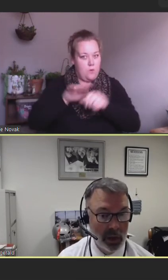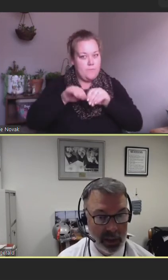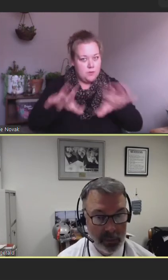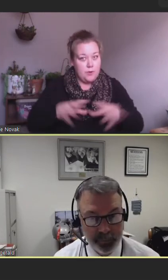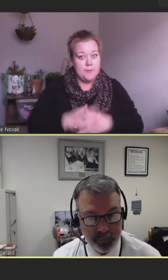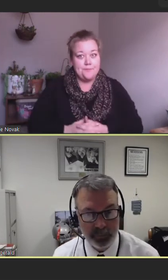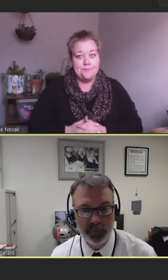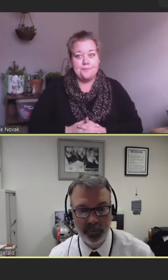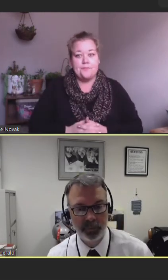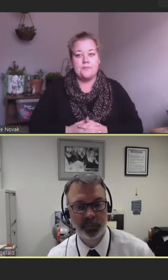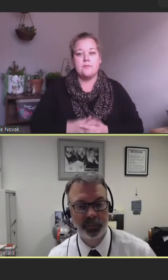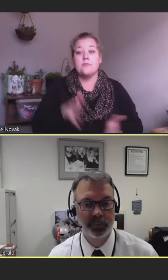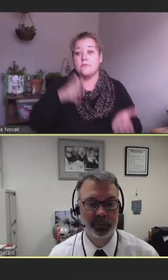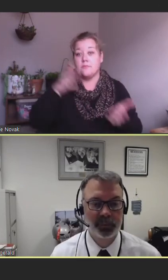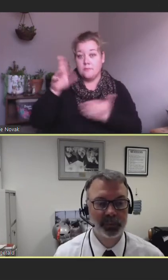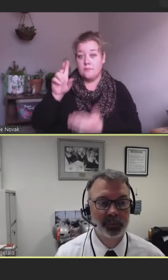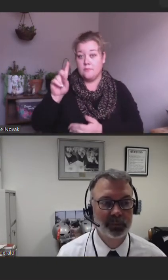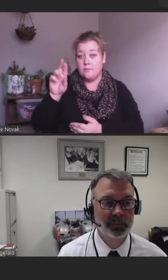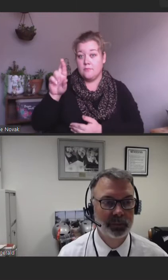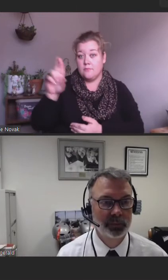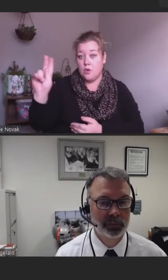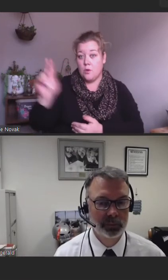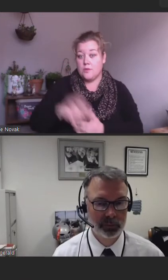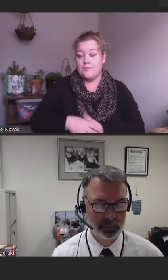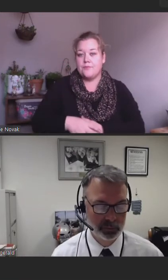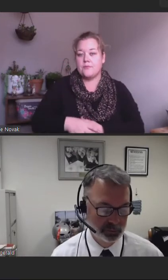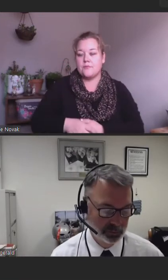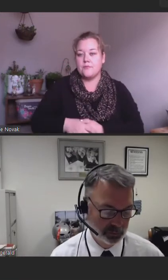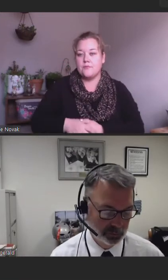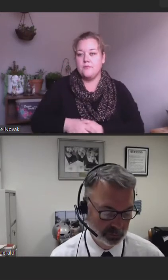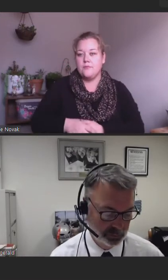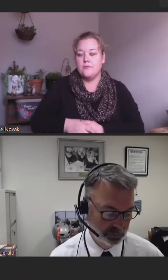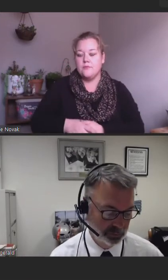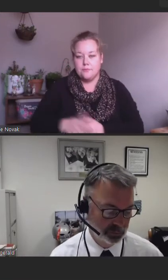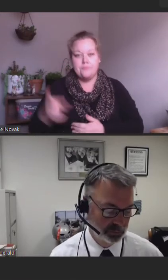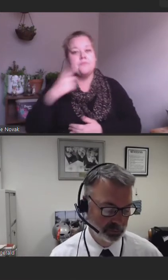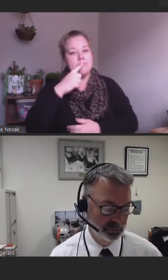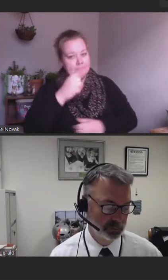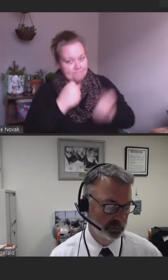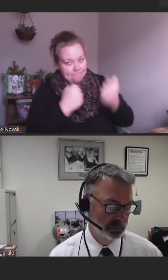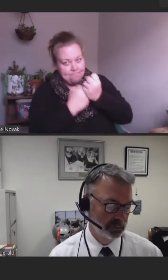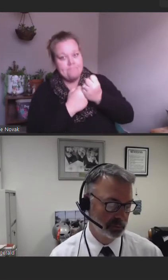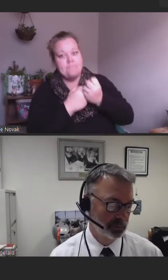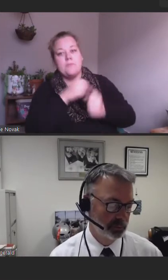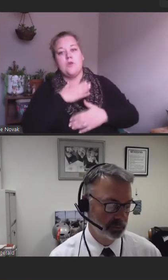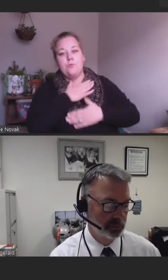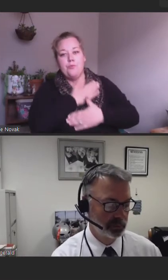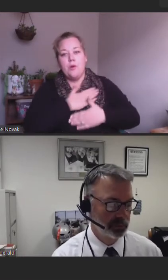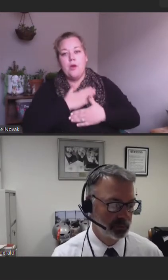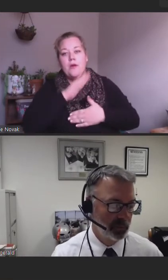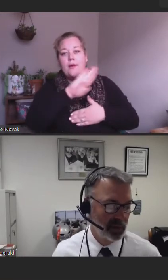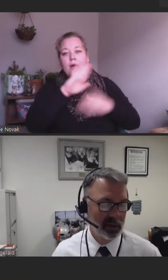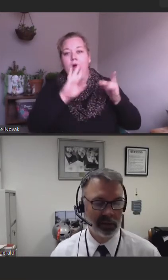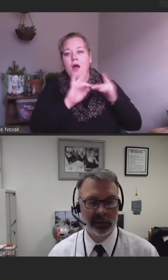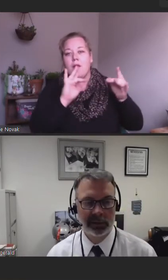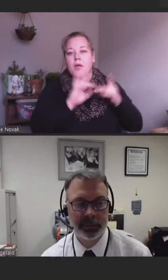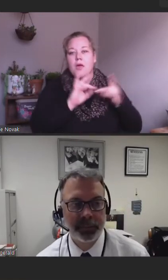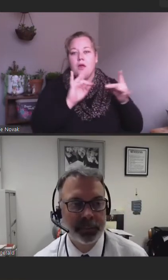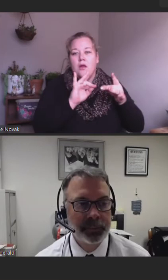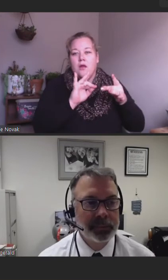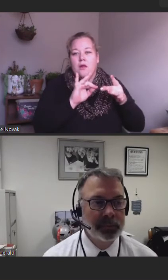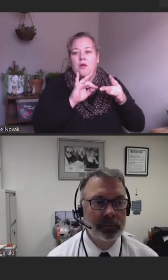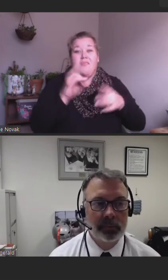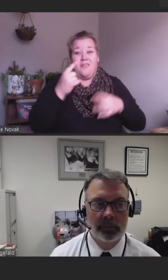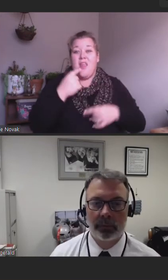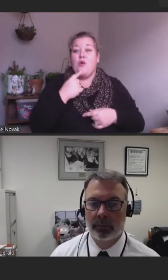Dr. Kowalski. Yeah, I really appreciate what Dr. Fitzgerald had to say. You know, those pictures of red,